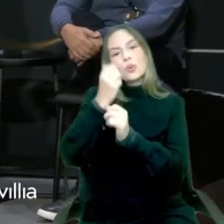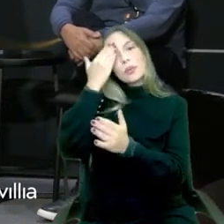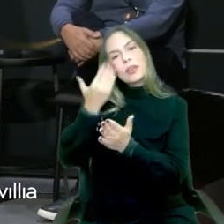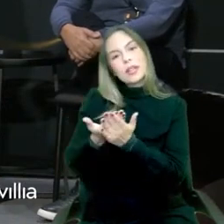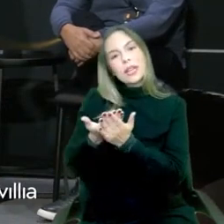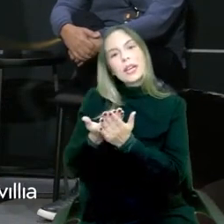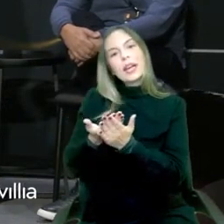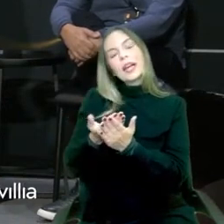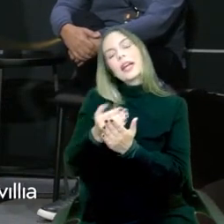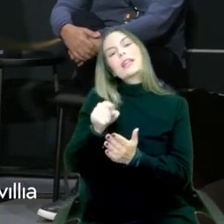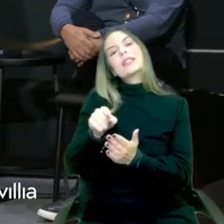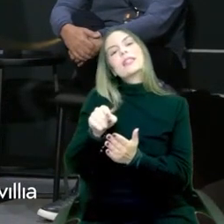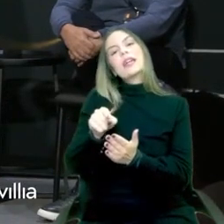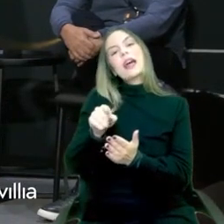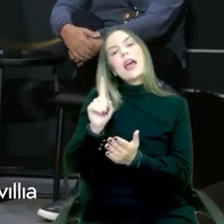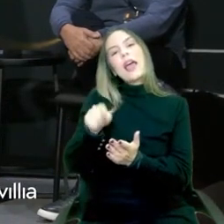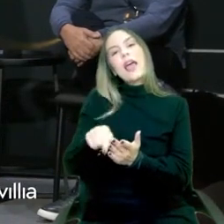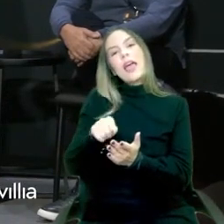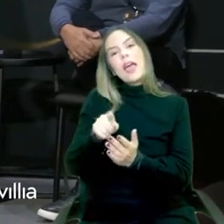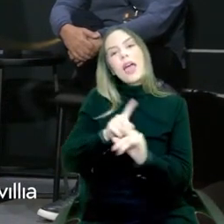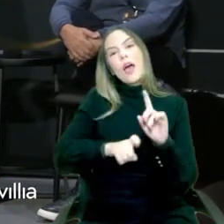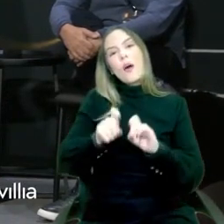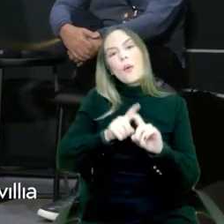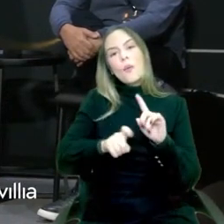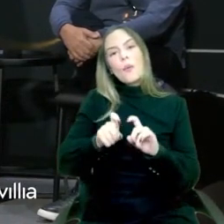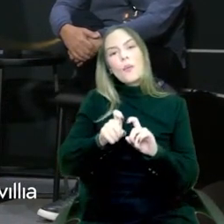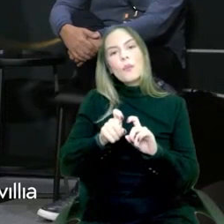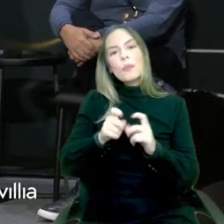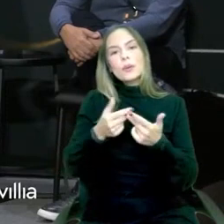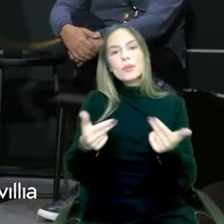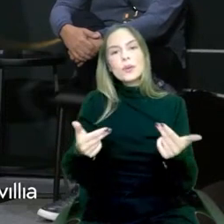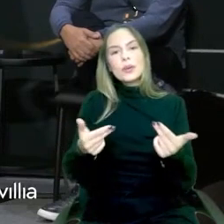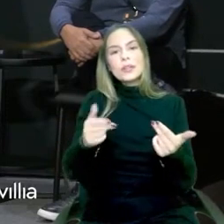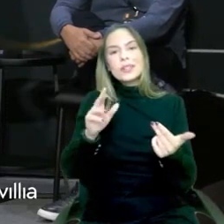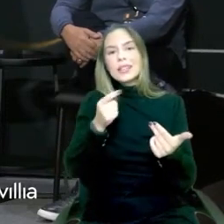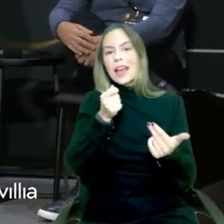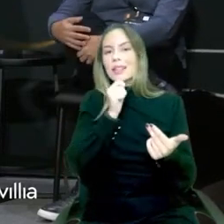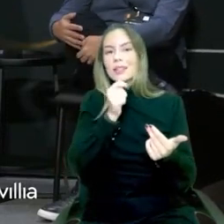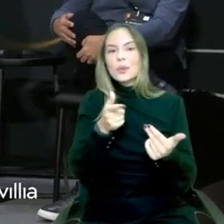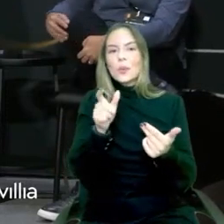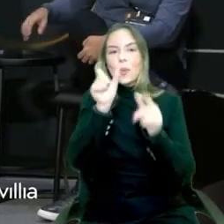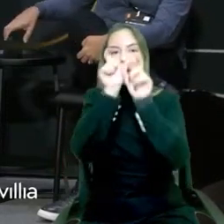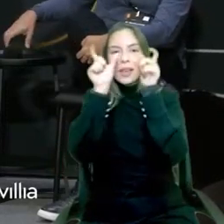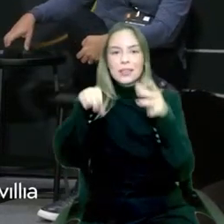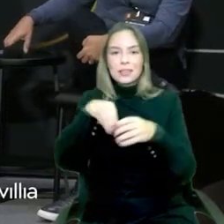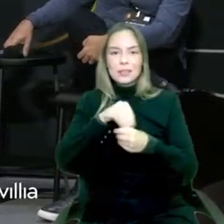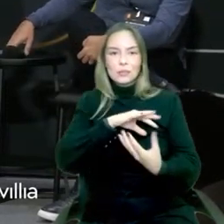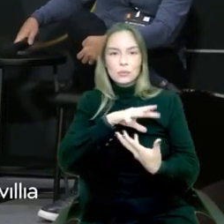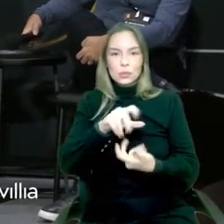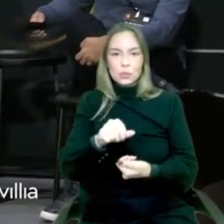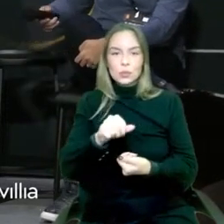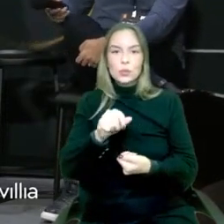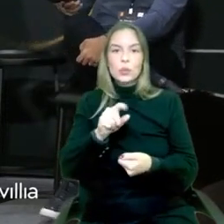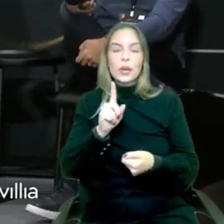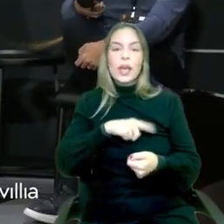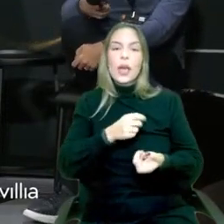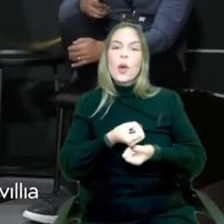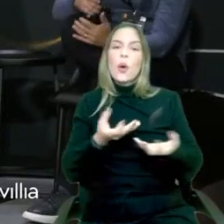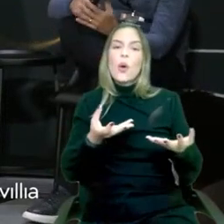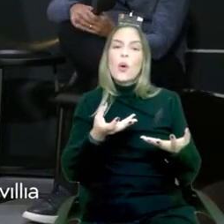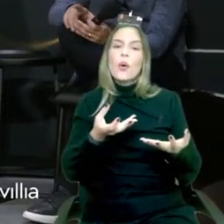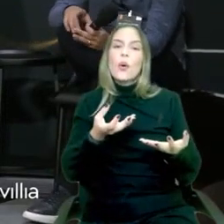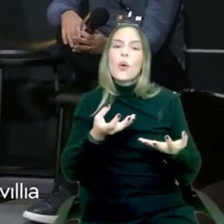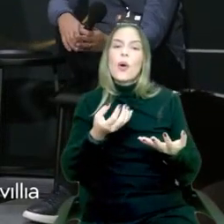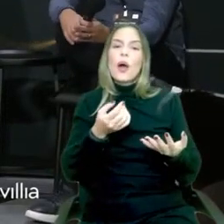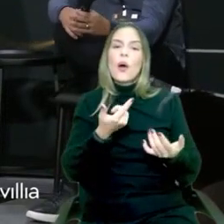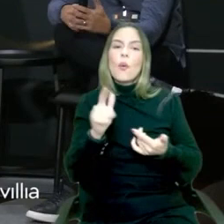quite a few unknowns in the world. So does anyone want to share some other examples about how to differentiate and to